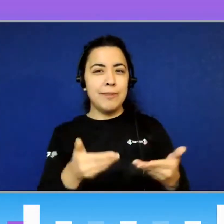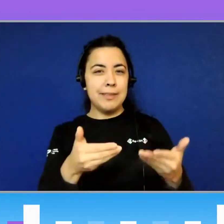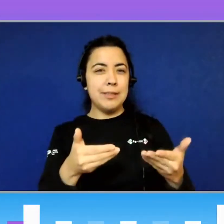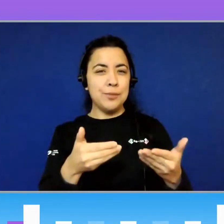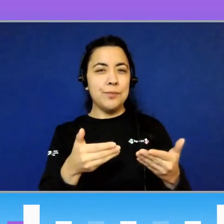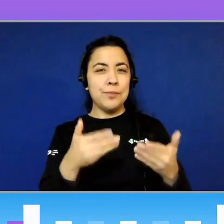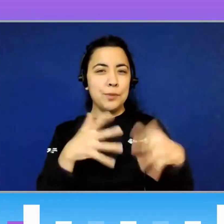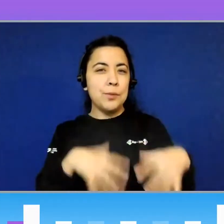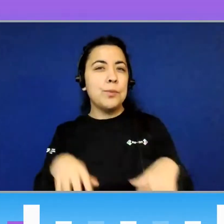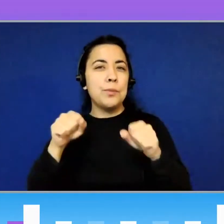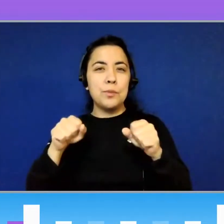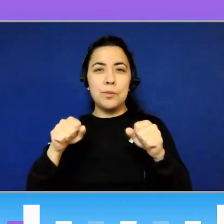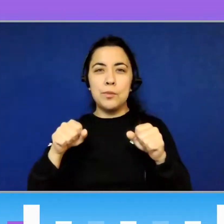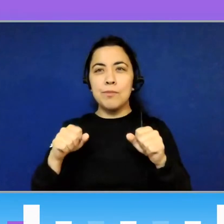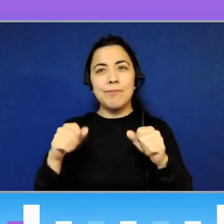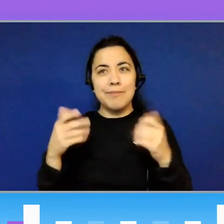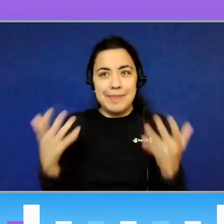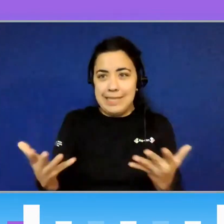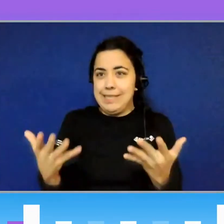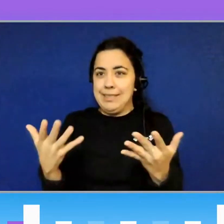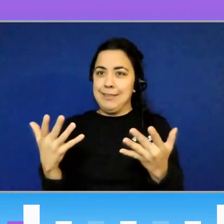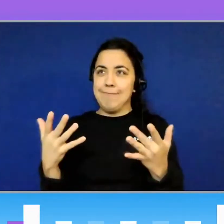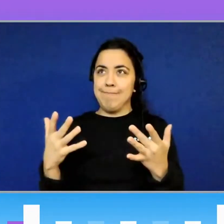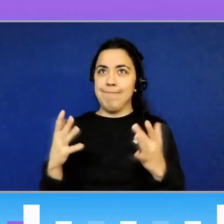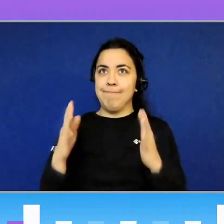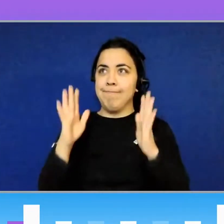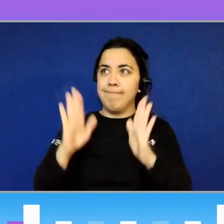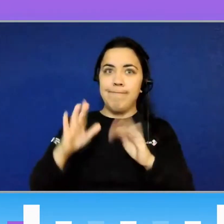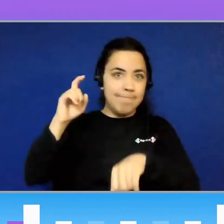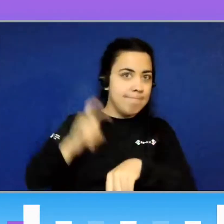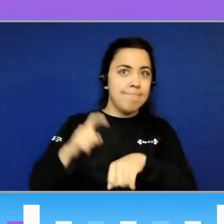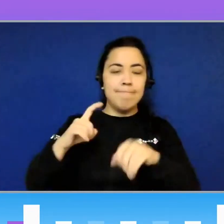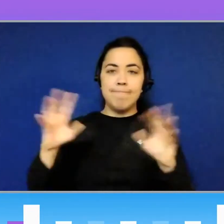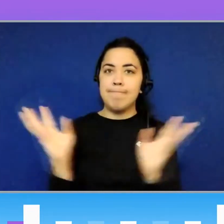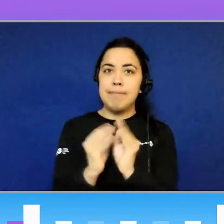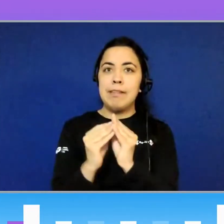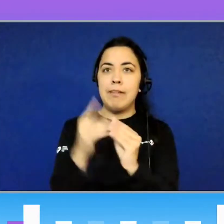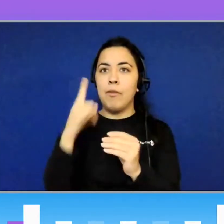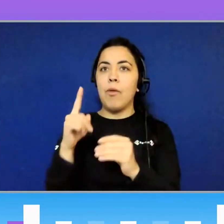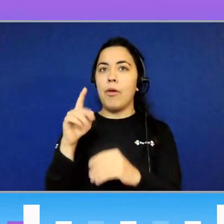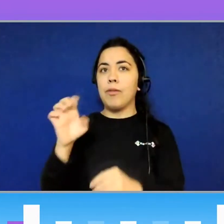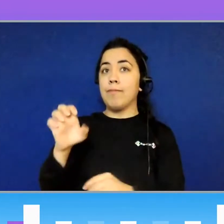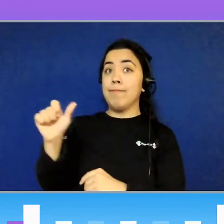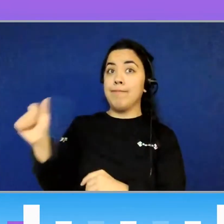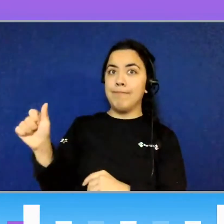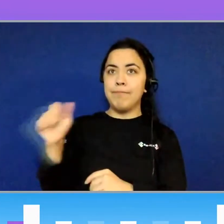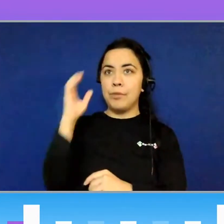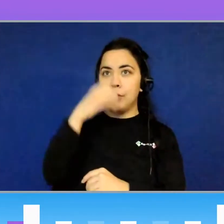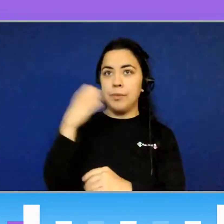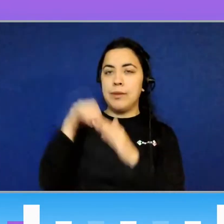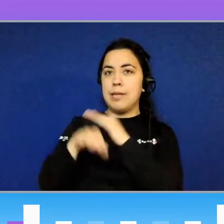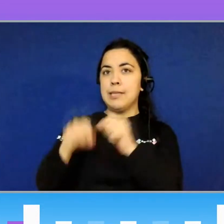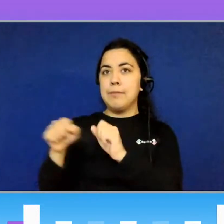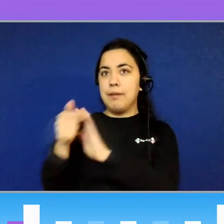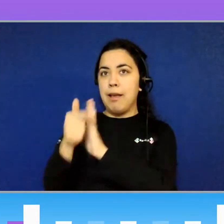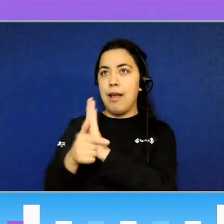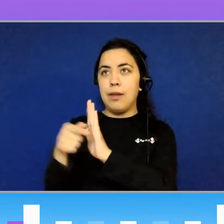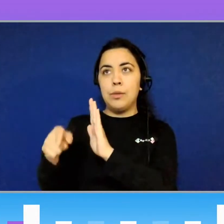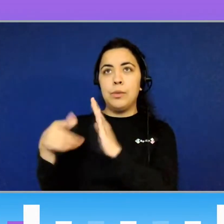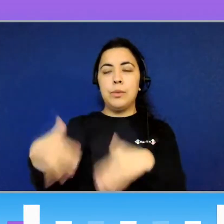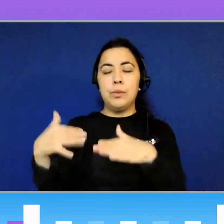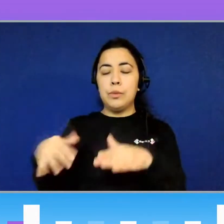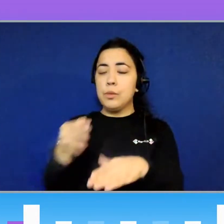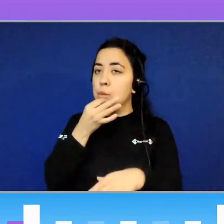organizing this very timely meeting for the European Accessibility Act, which is becoming